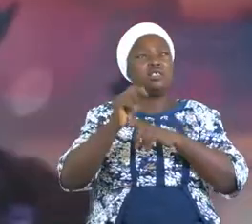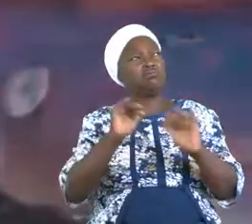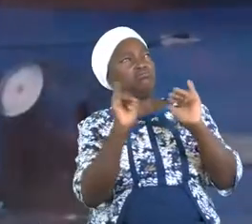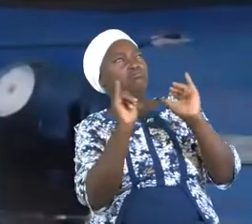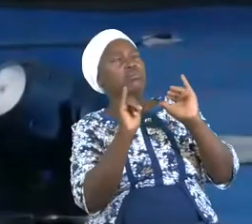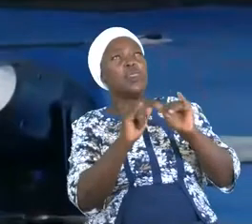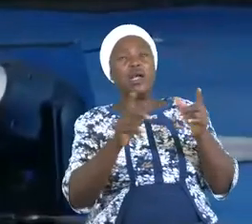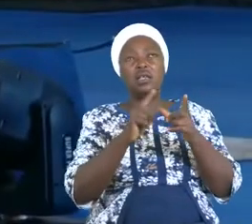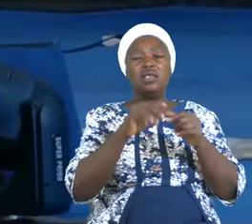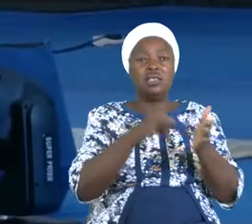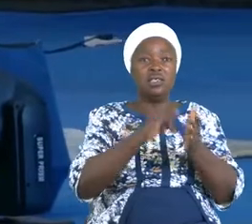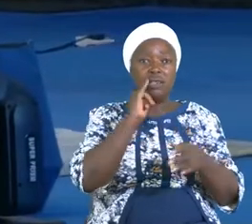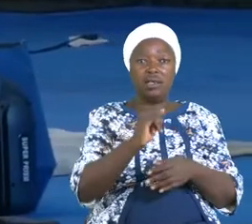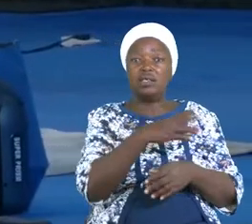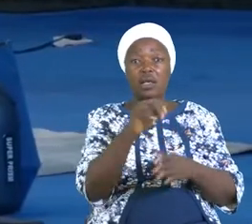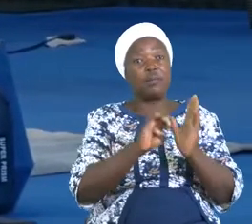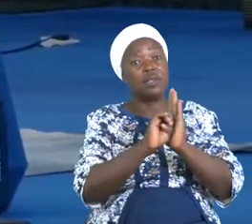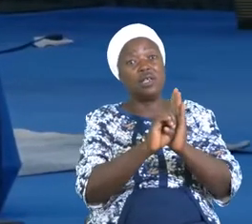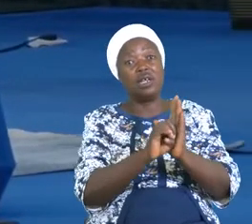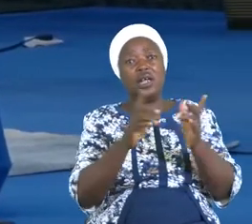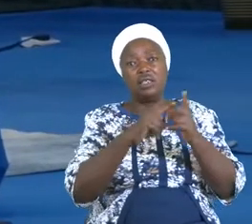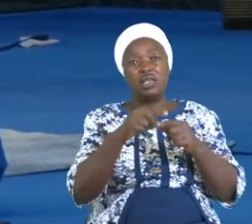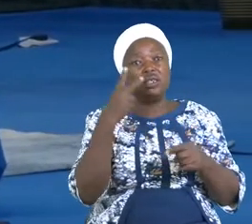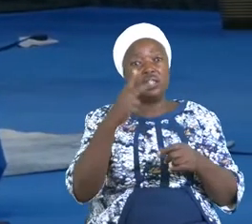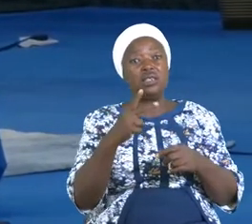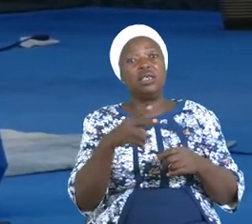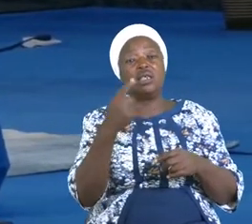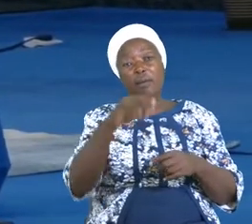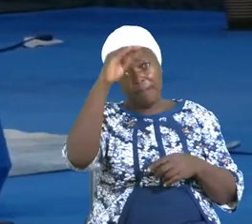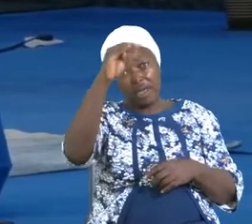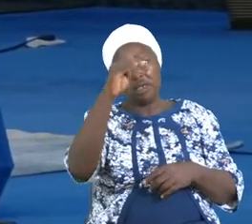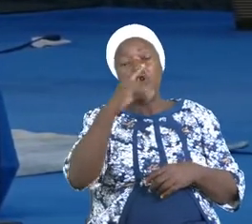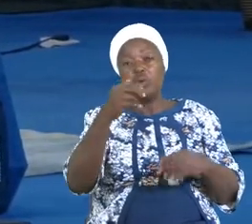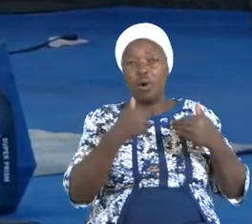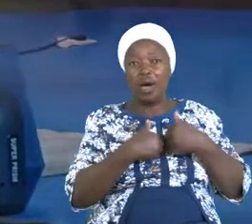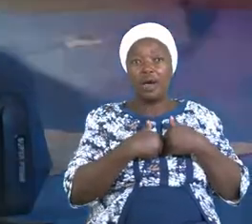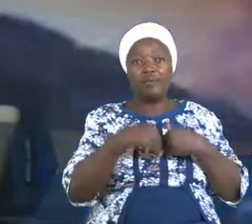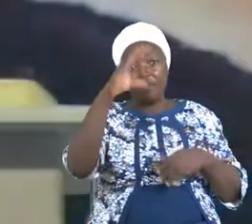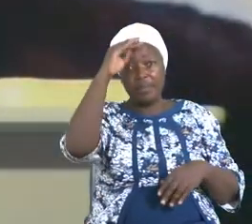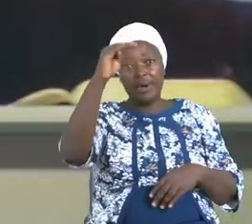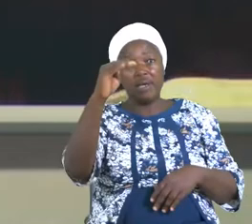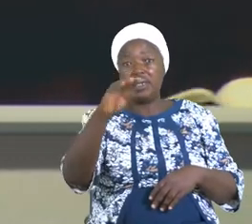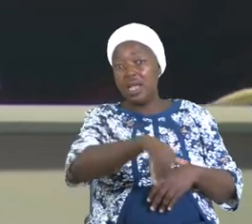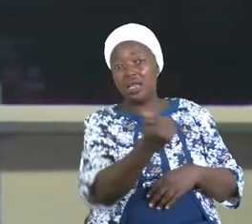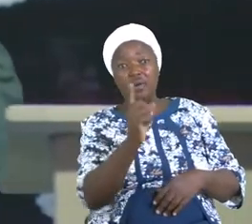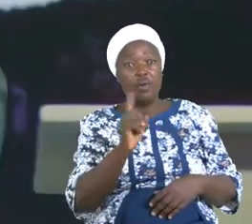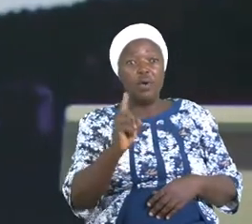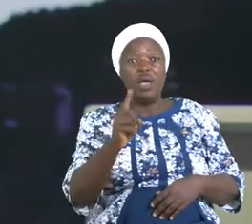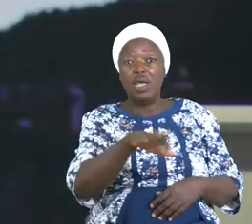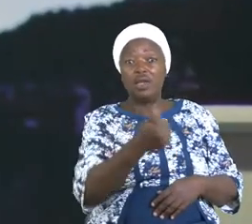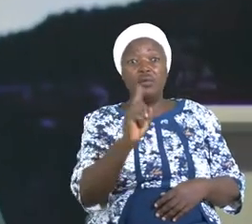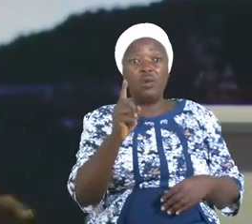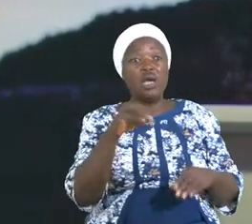It is a pattern. And look at humanity. You have humanity anywhere in